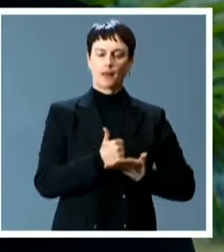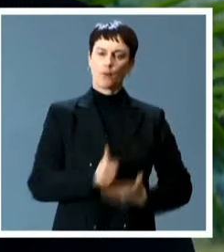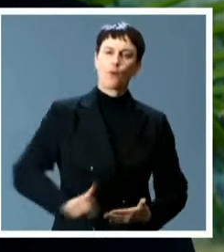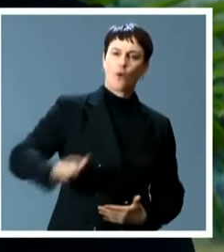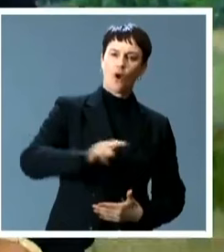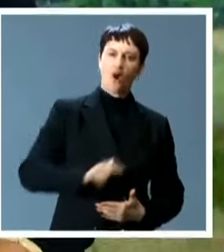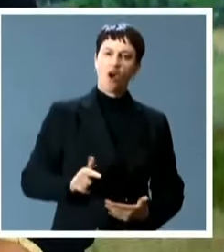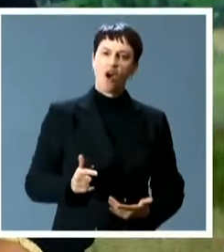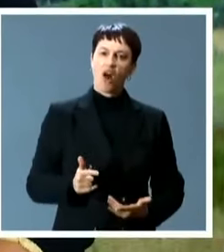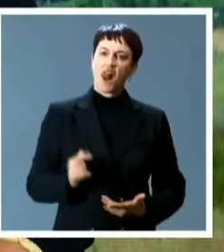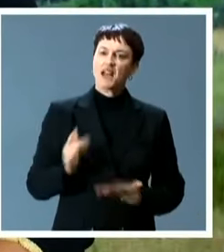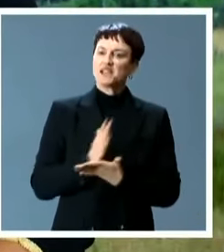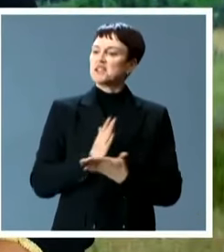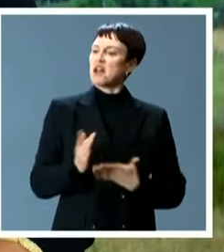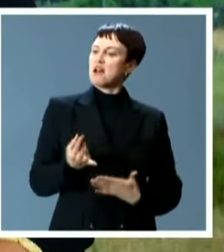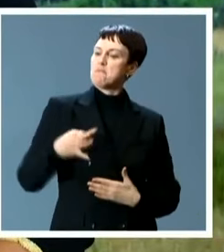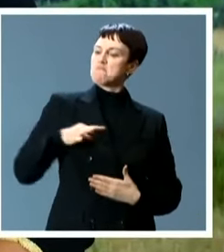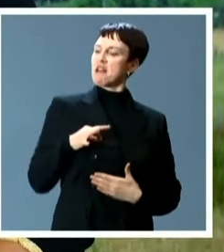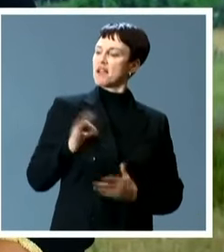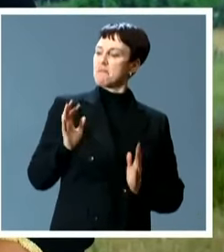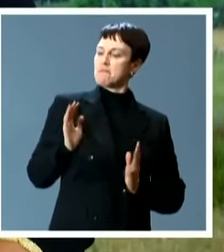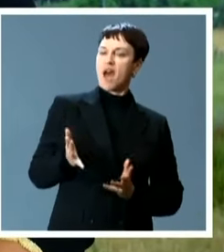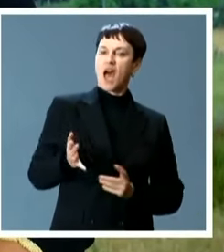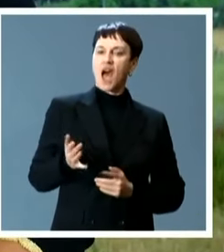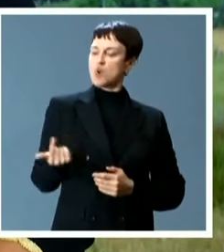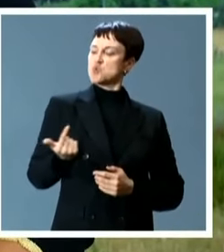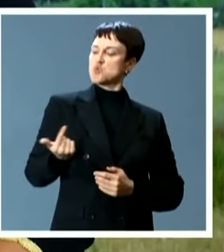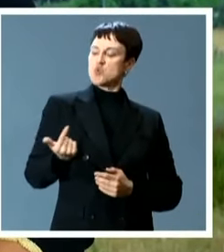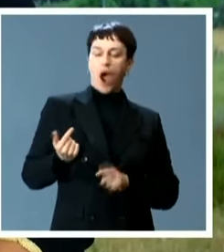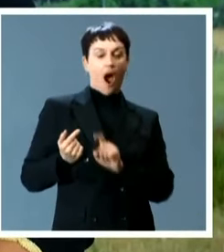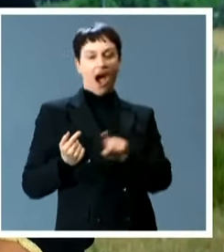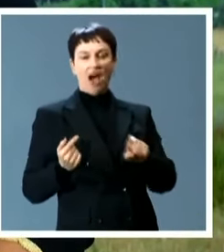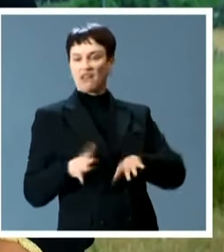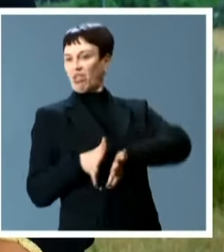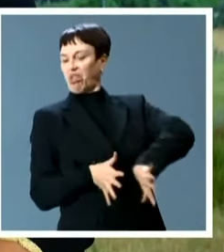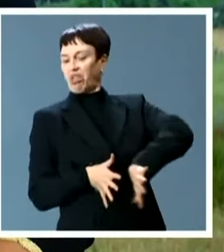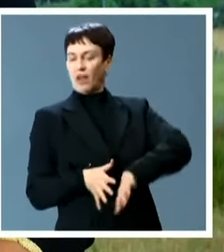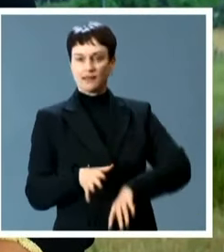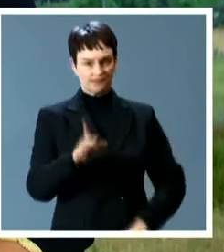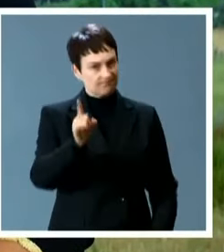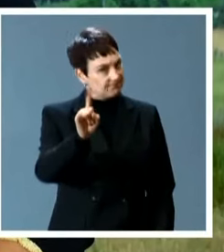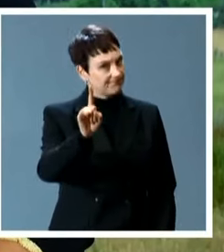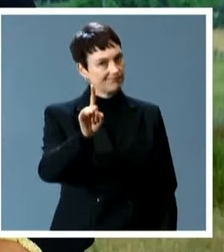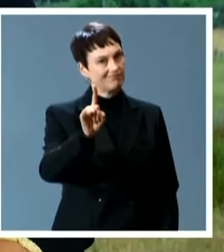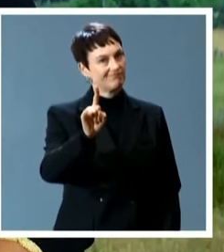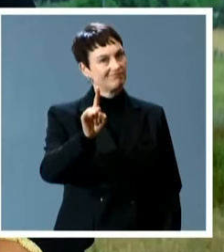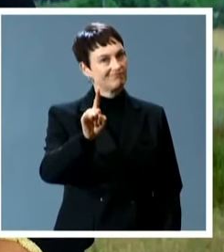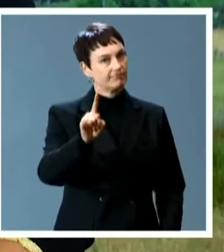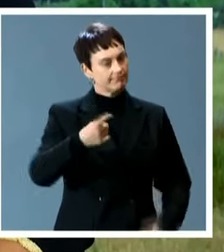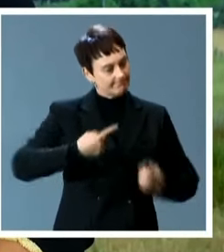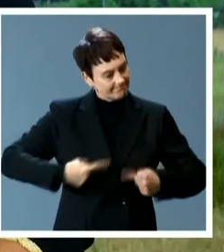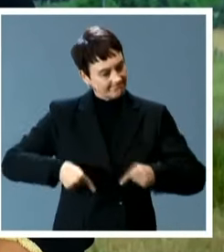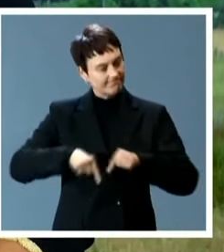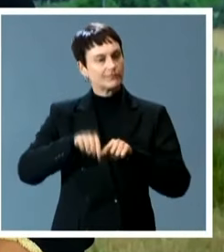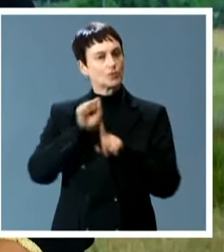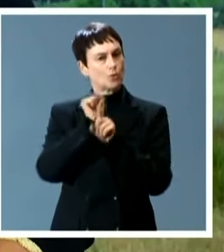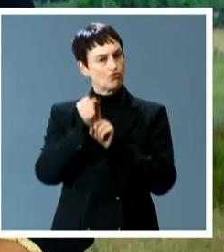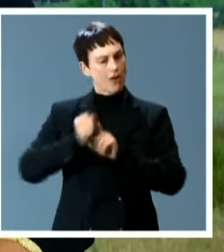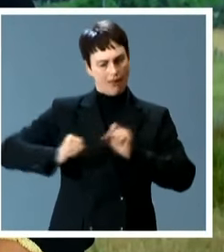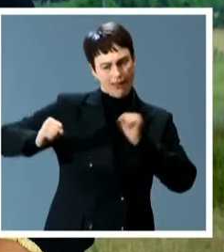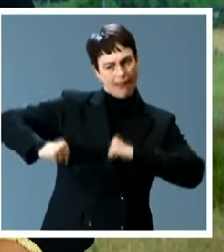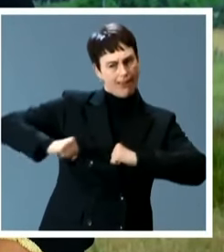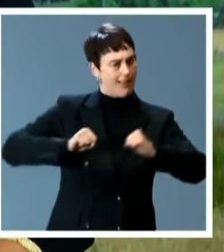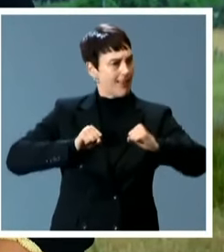few. Our new social contract for this new era must be driven by human interest